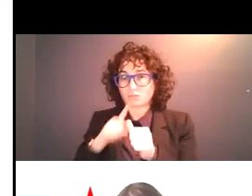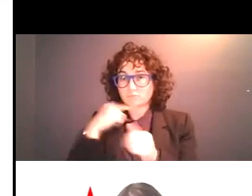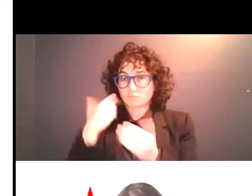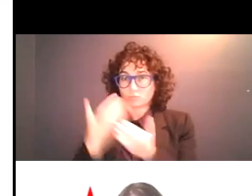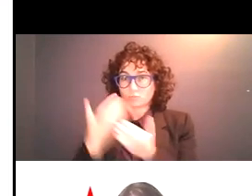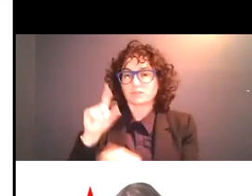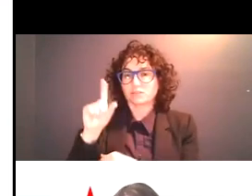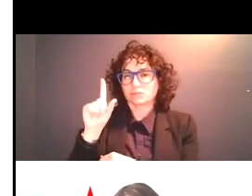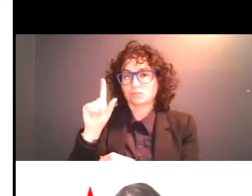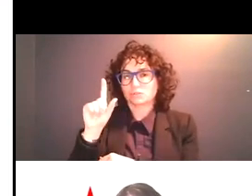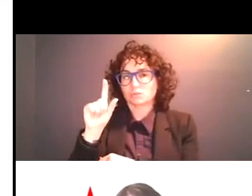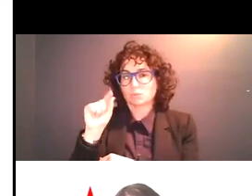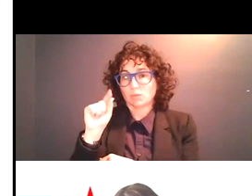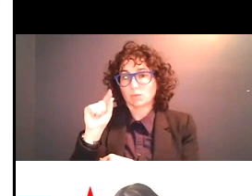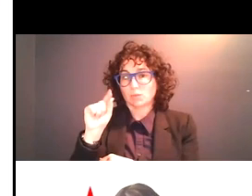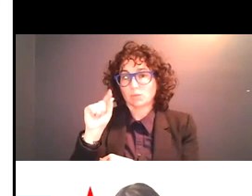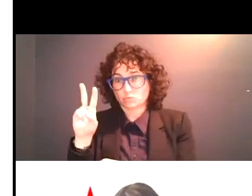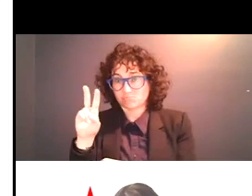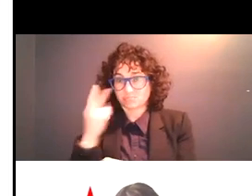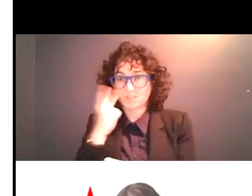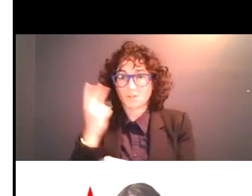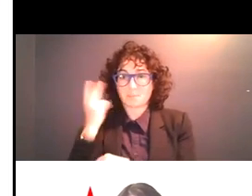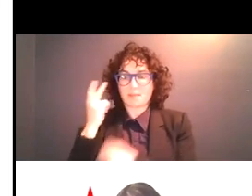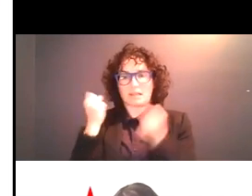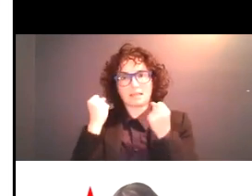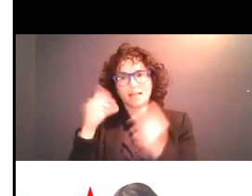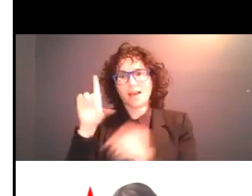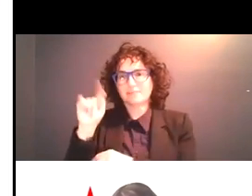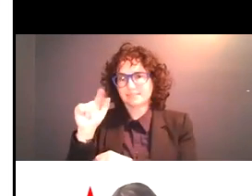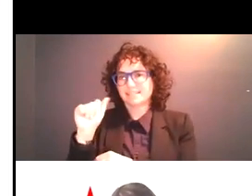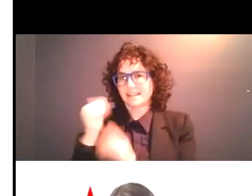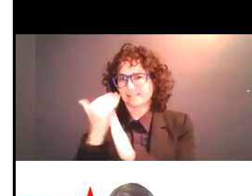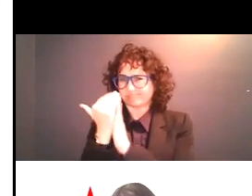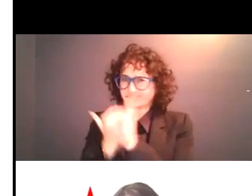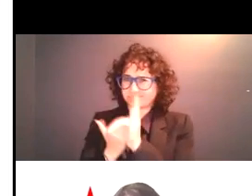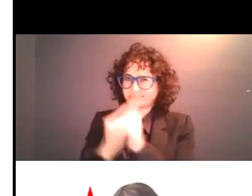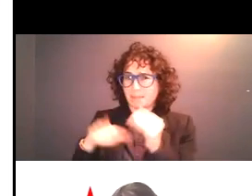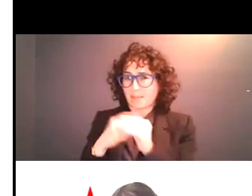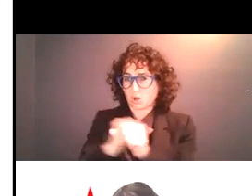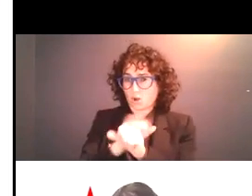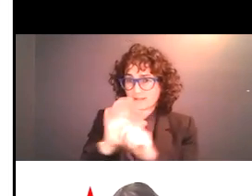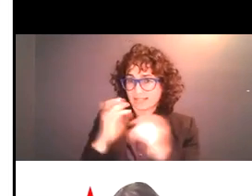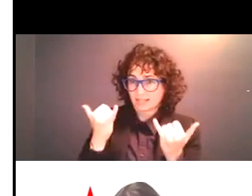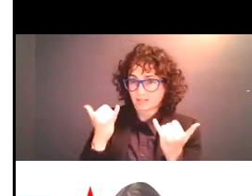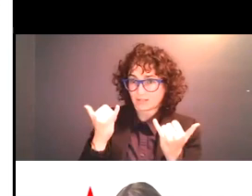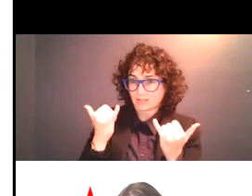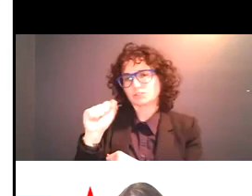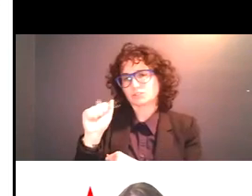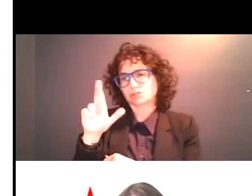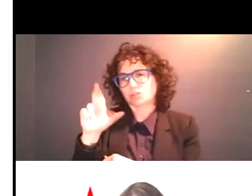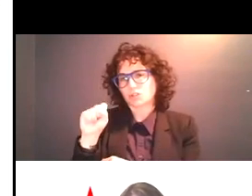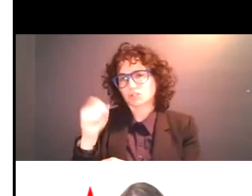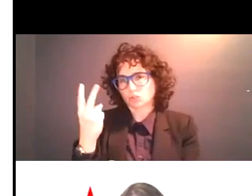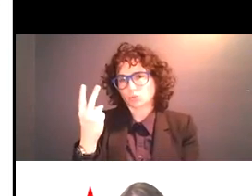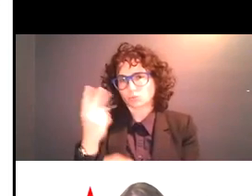2002. So if you look back, there's a lot of data of what COVID-19 is now, which is SARS-2.